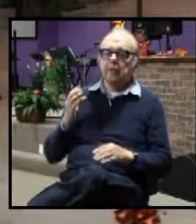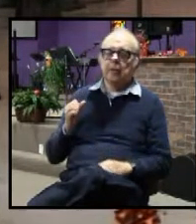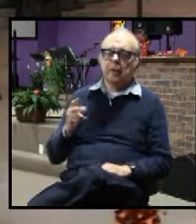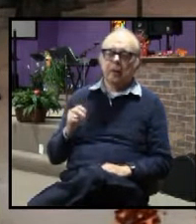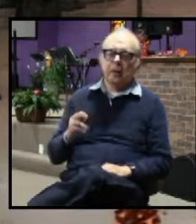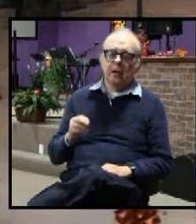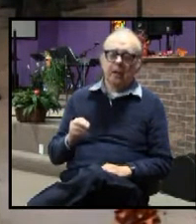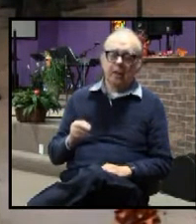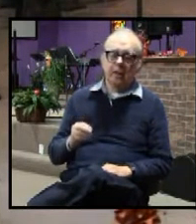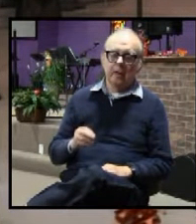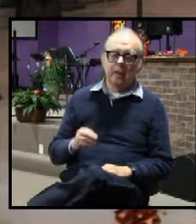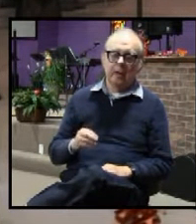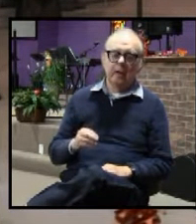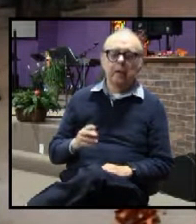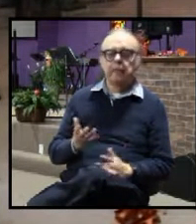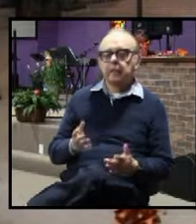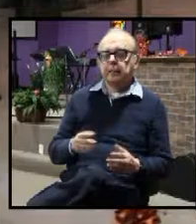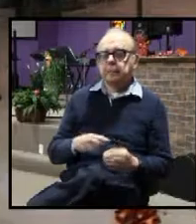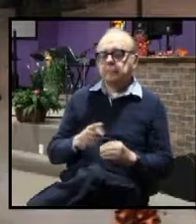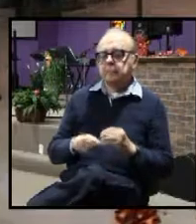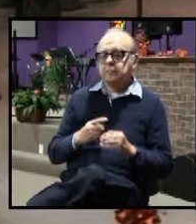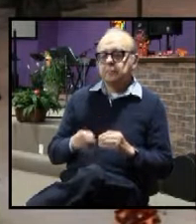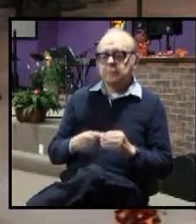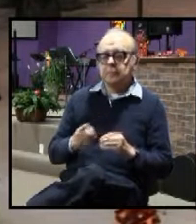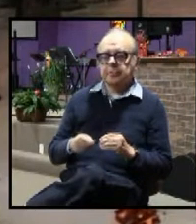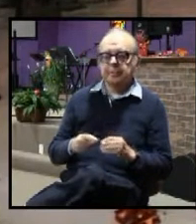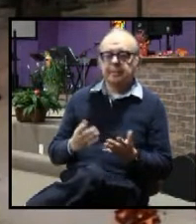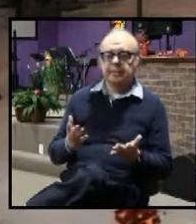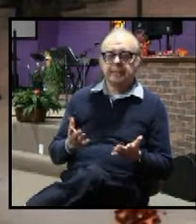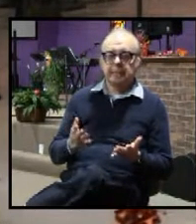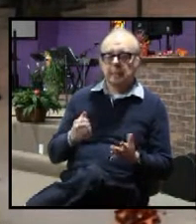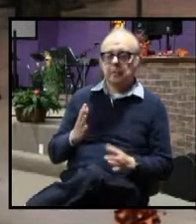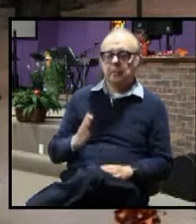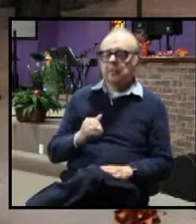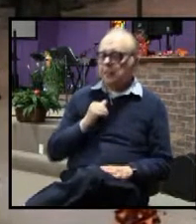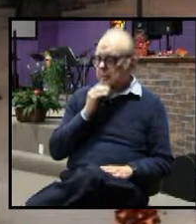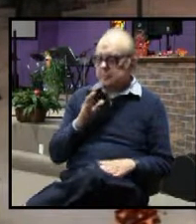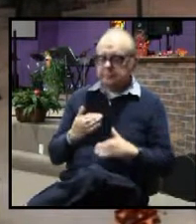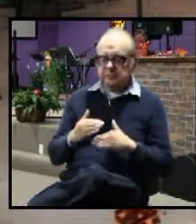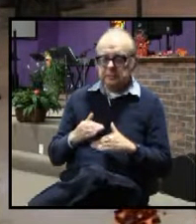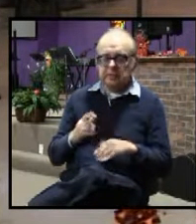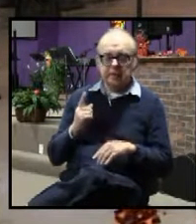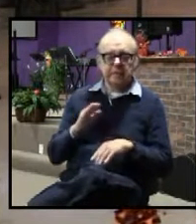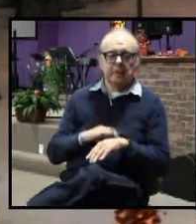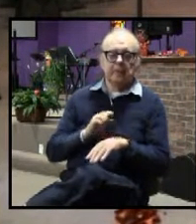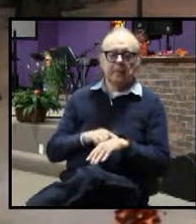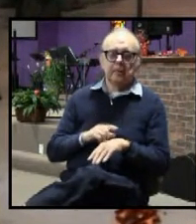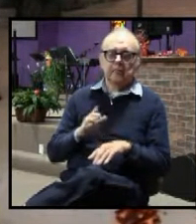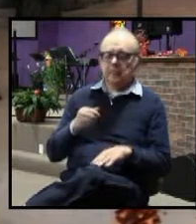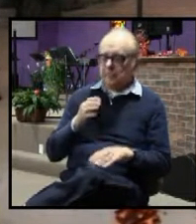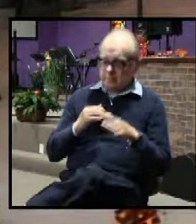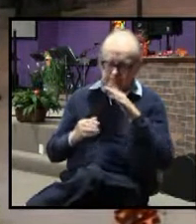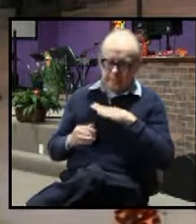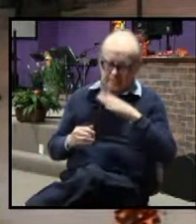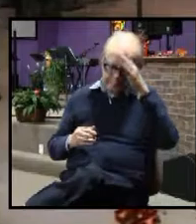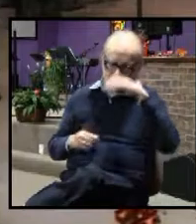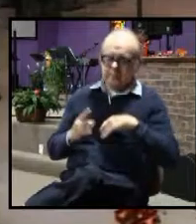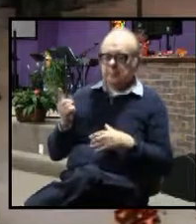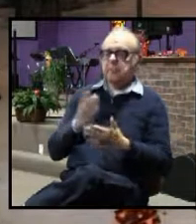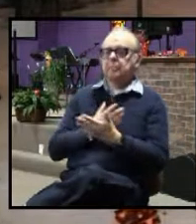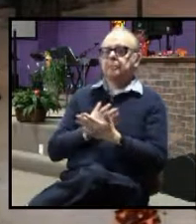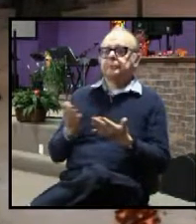rotating around itself on its axis or rotating around the sun. God is not limited by time. And ladies and